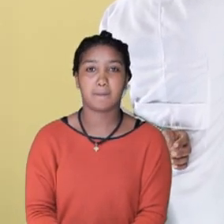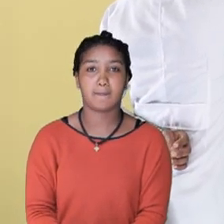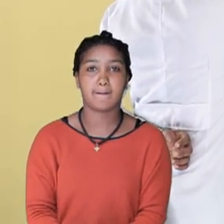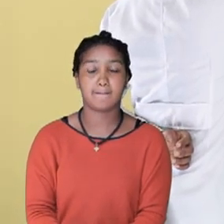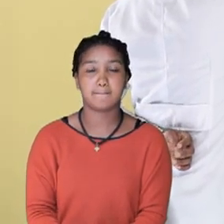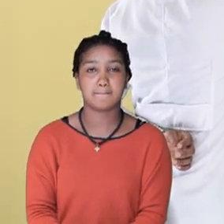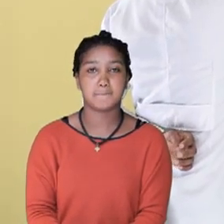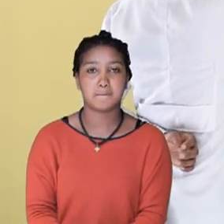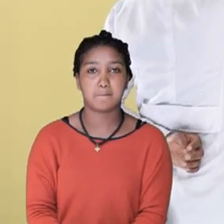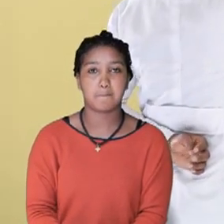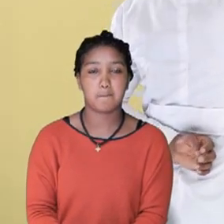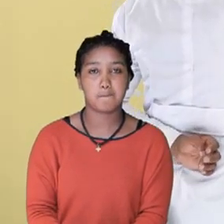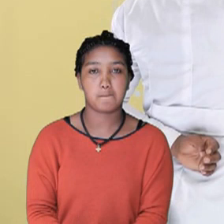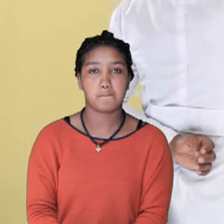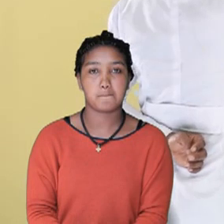exists